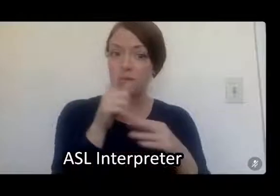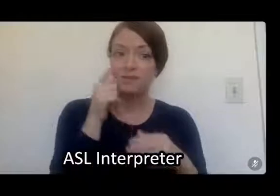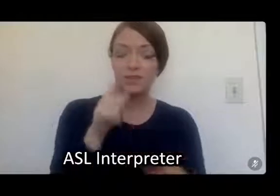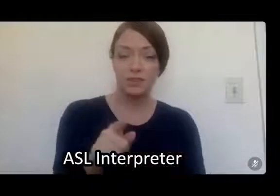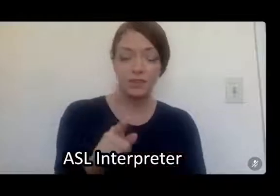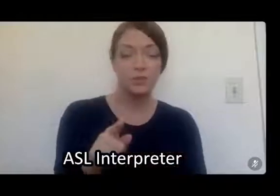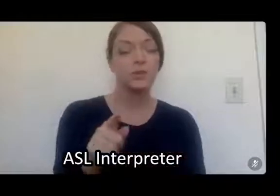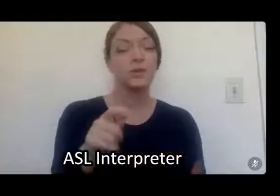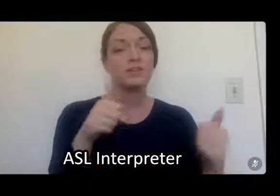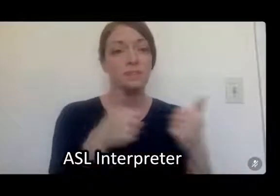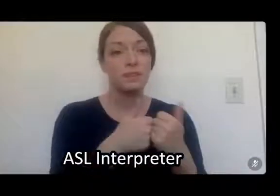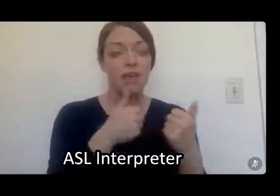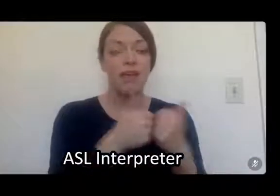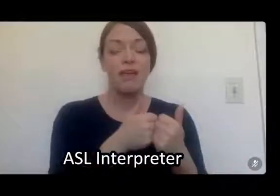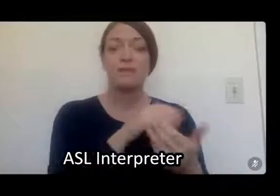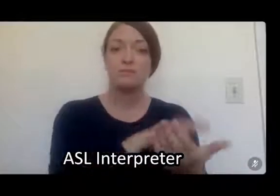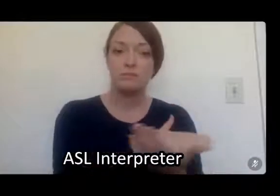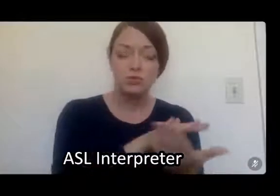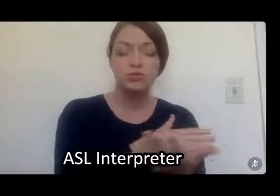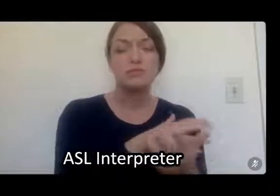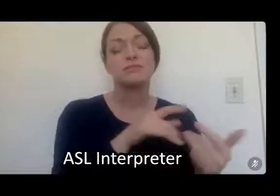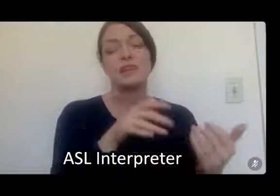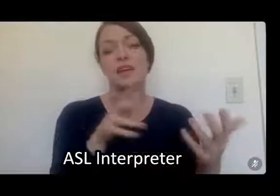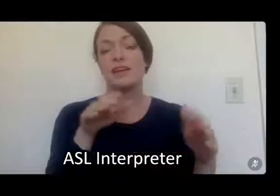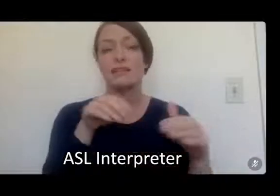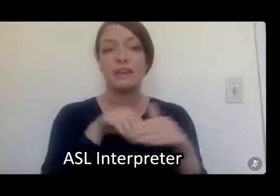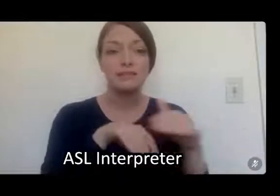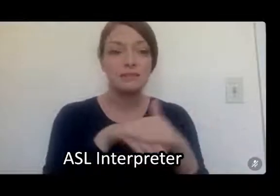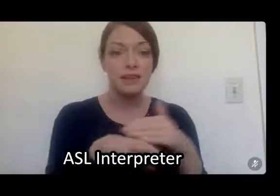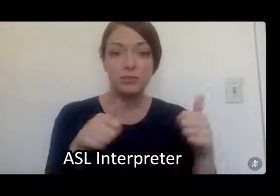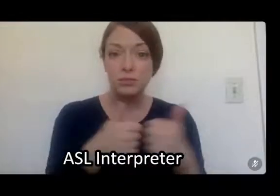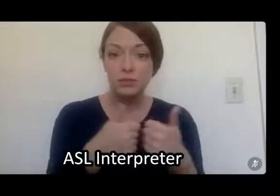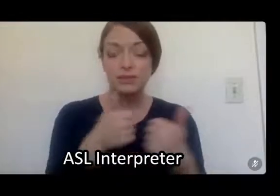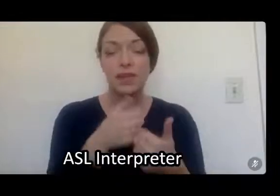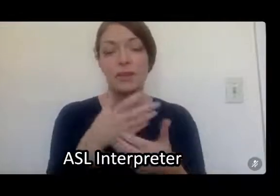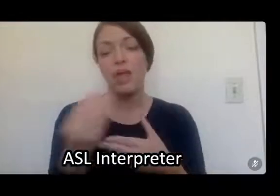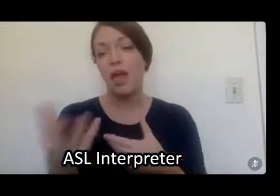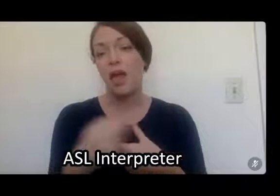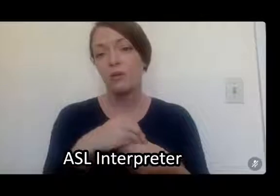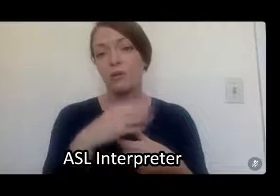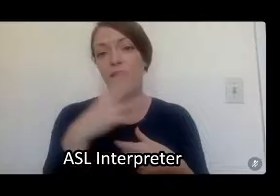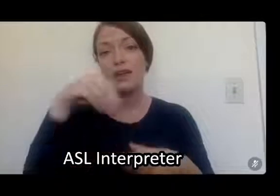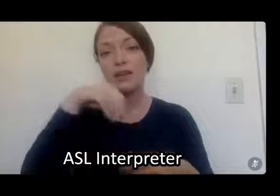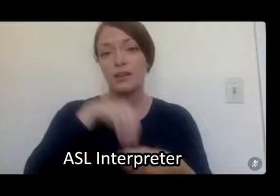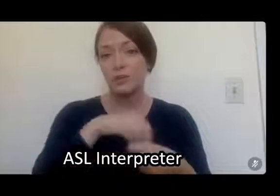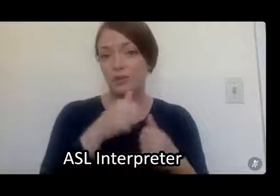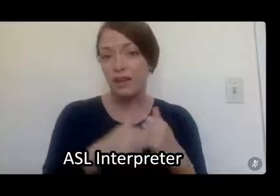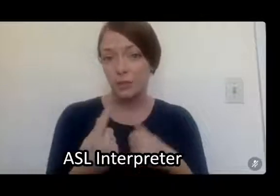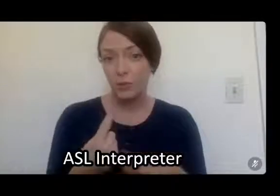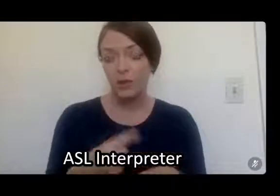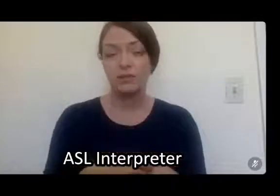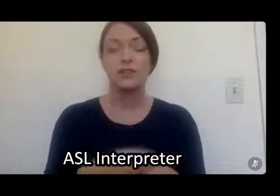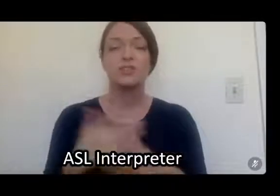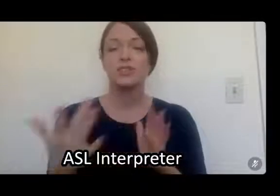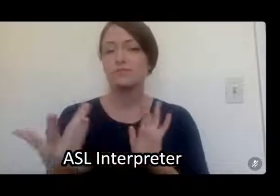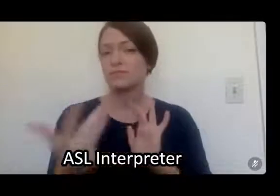music, to make your games accessible and inclusive. Just get in touch with us,